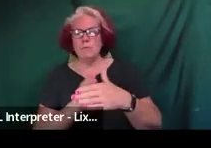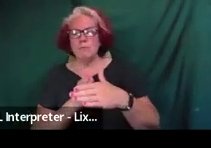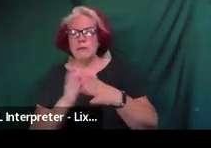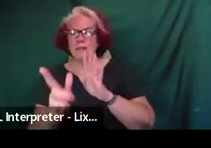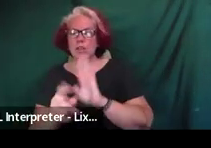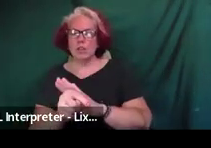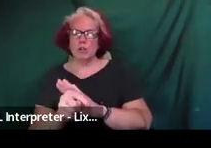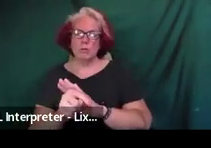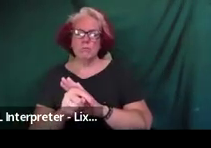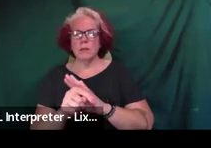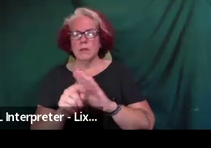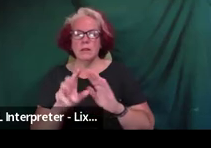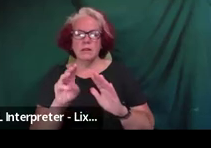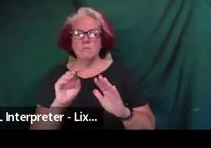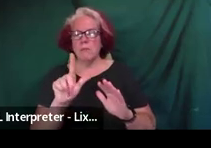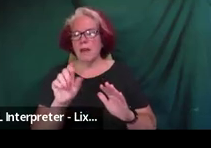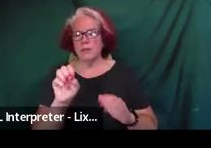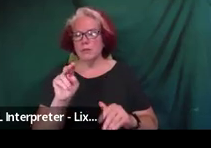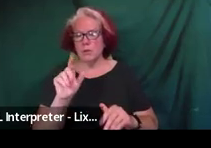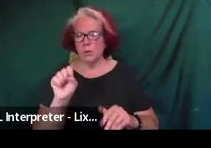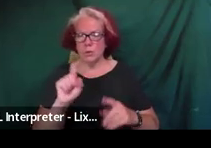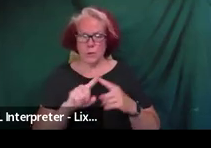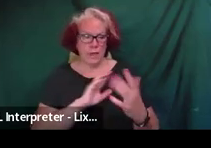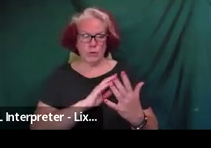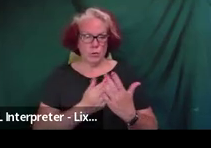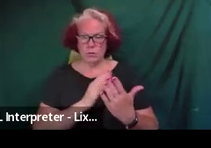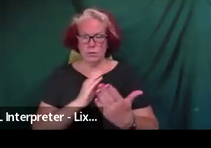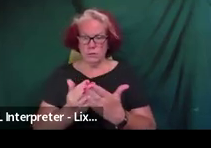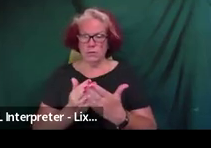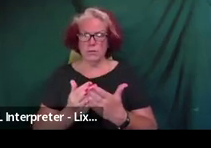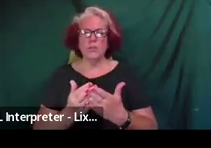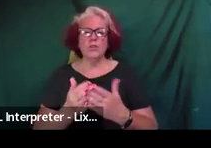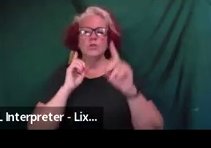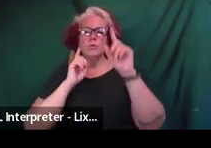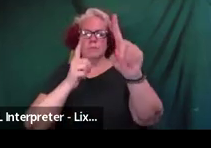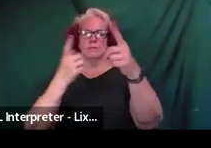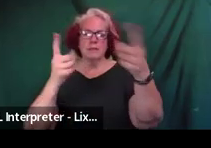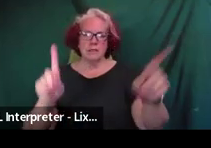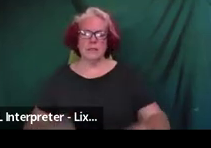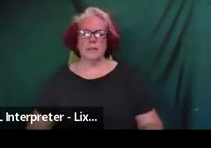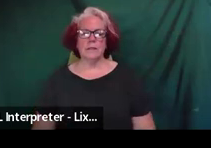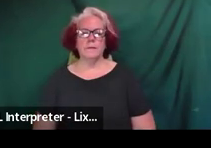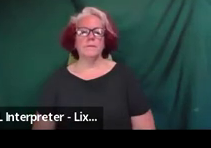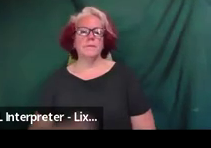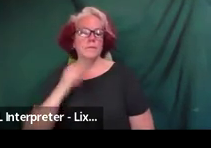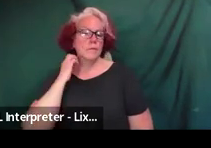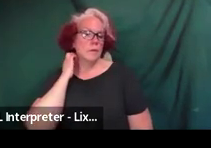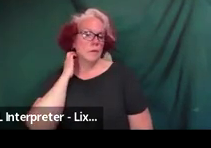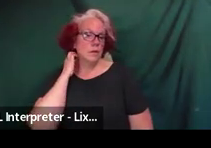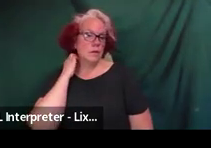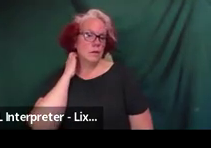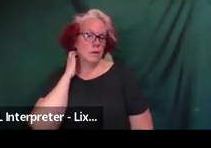in order to get us to ultimately meeting those deadlines. Thank you for that. Yes. So moving on